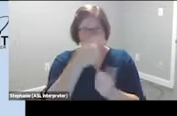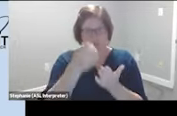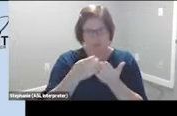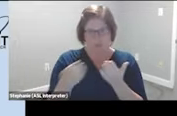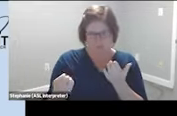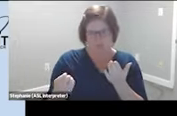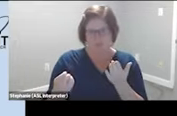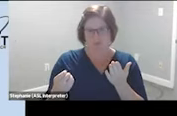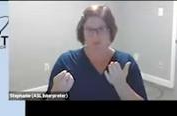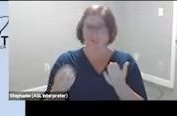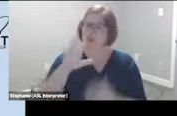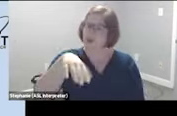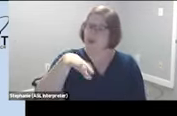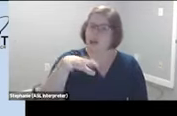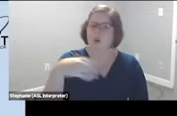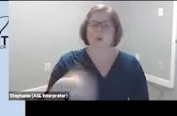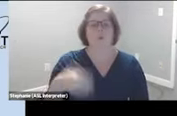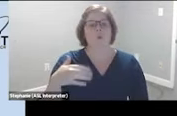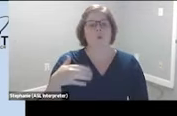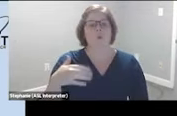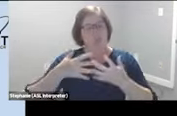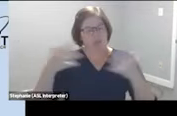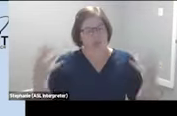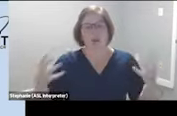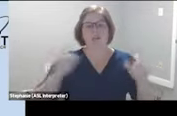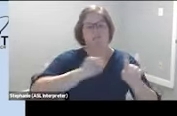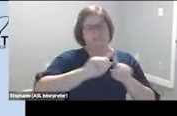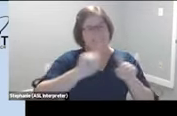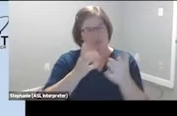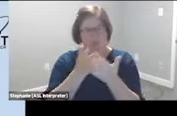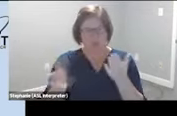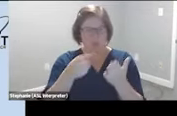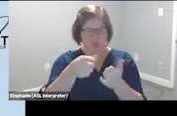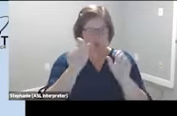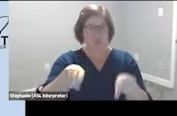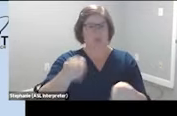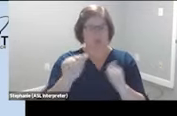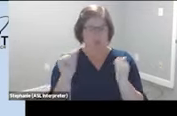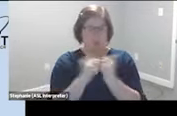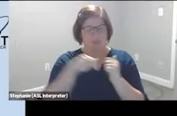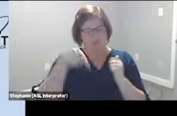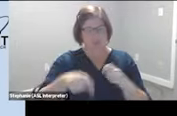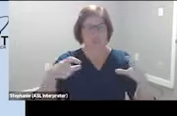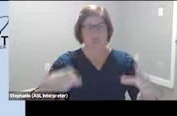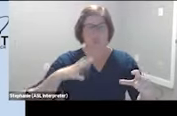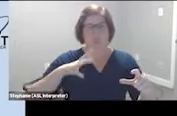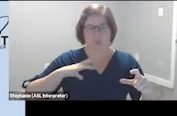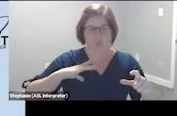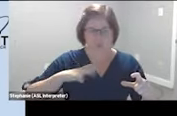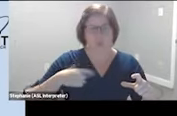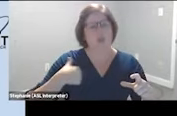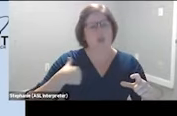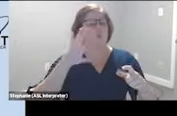lot of different things that can be done, and it's really exciting for us to see the kinds of applications that people come up with. So I'm going to run